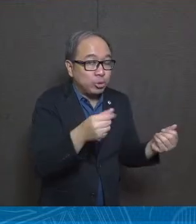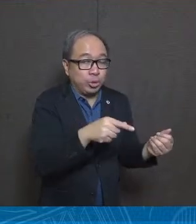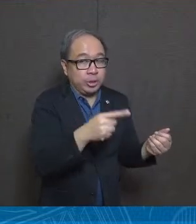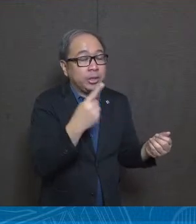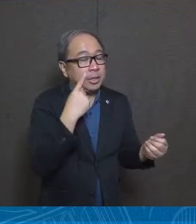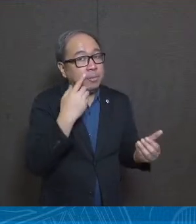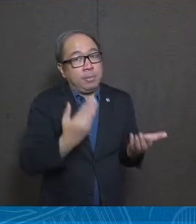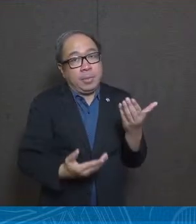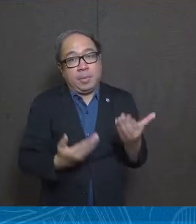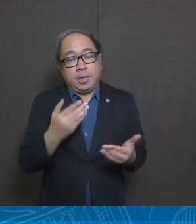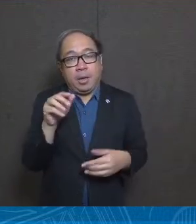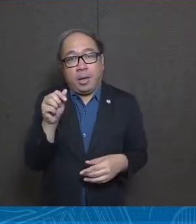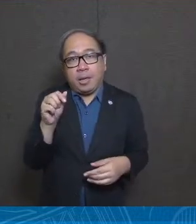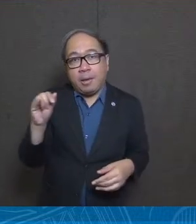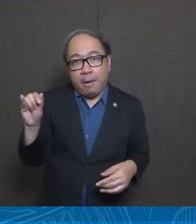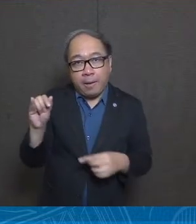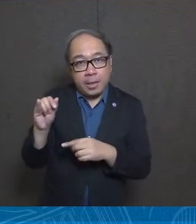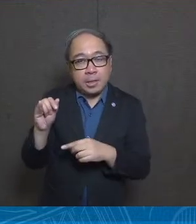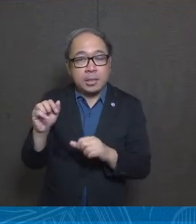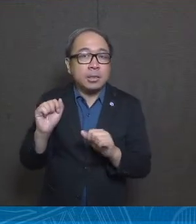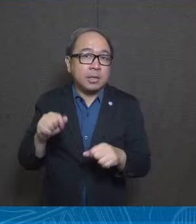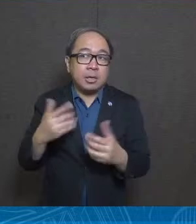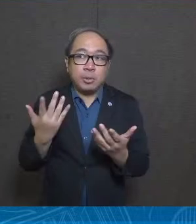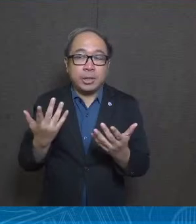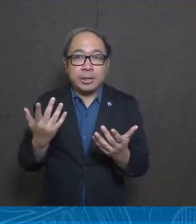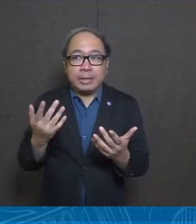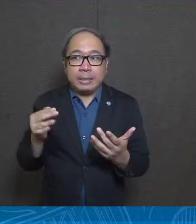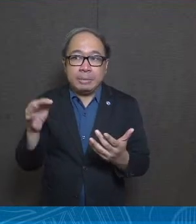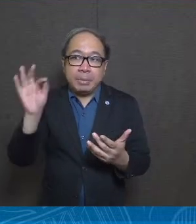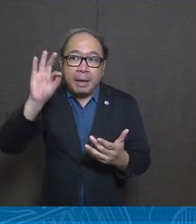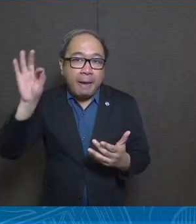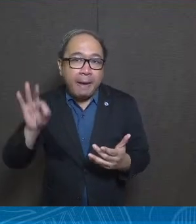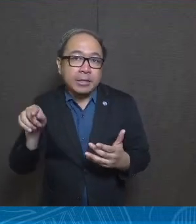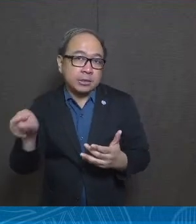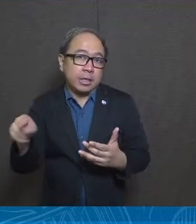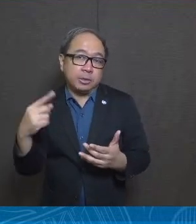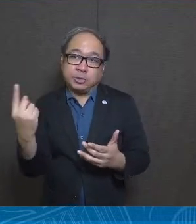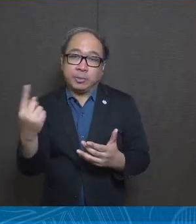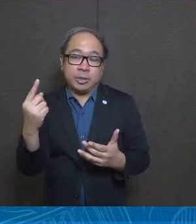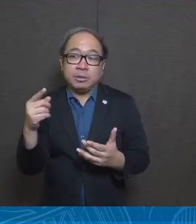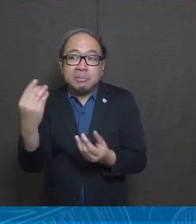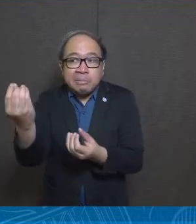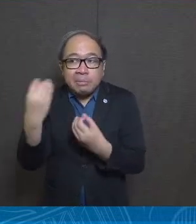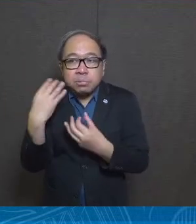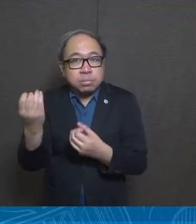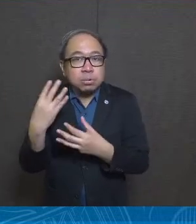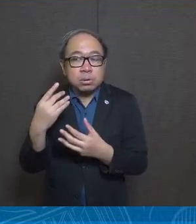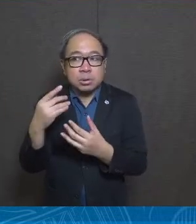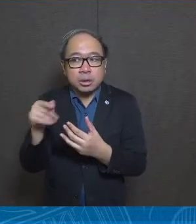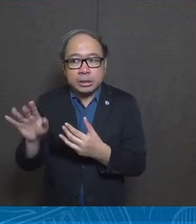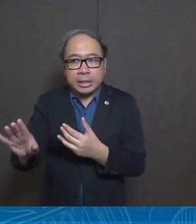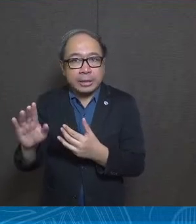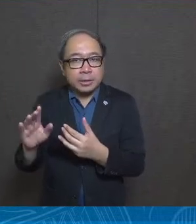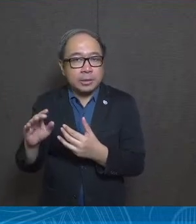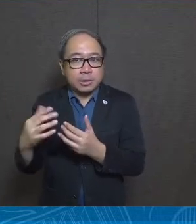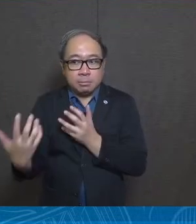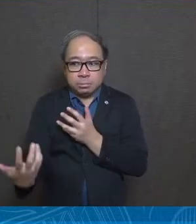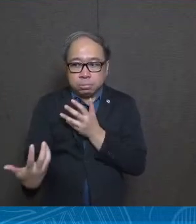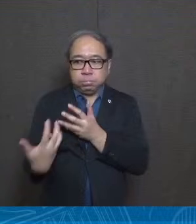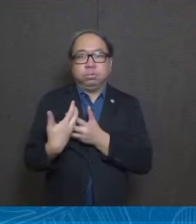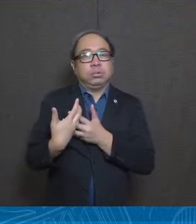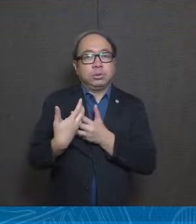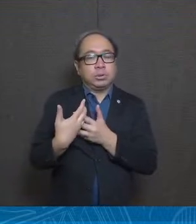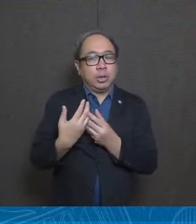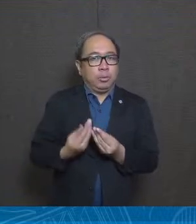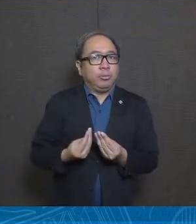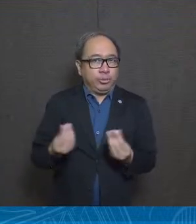to, when you ask for something to AI, perhaps it could give you some tailored, proposed solutions